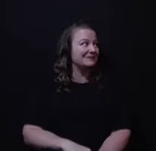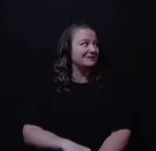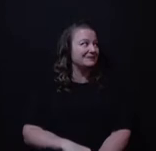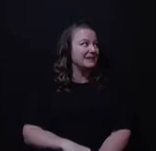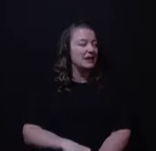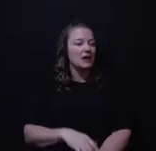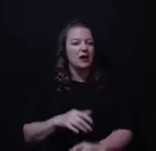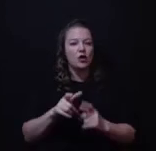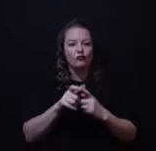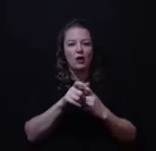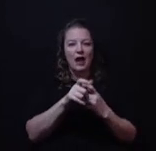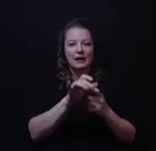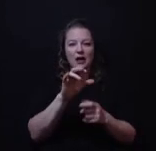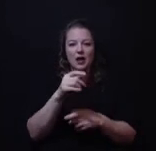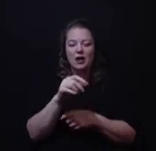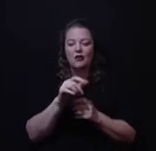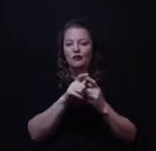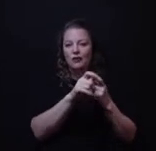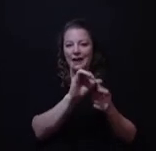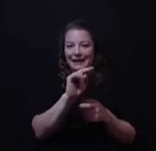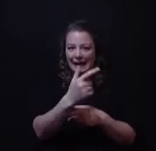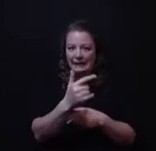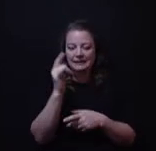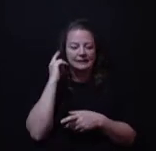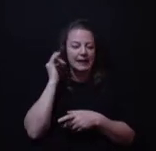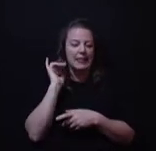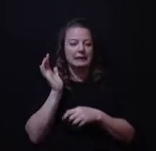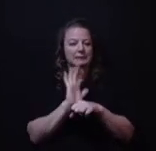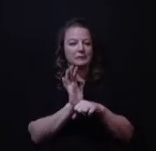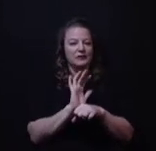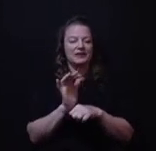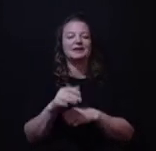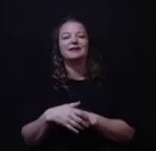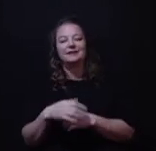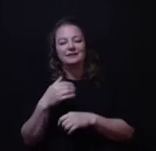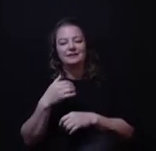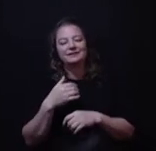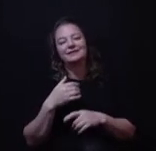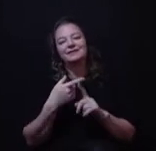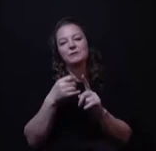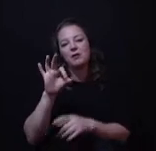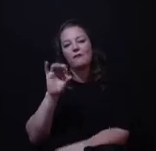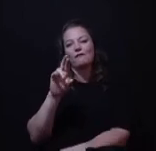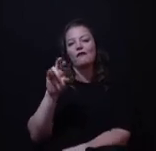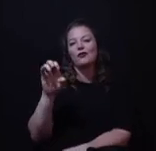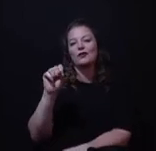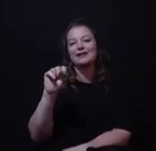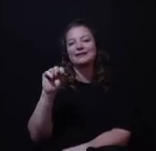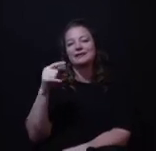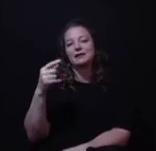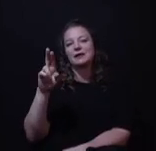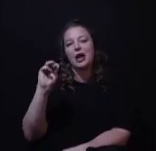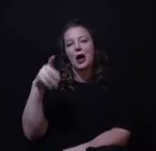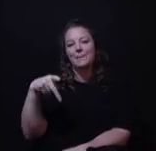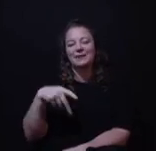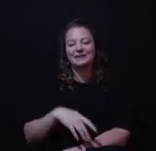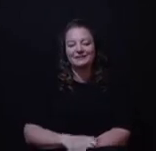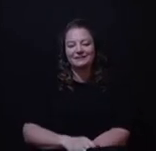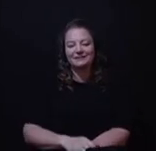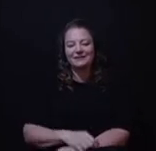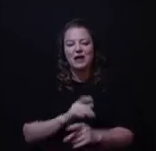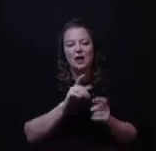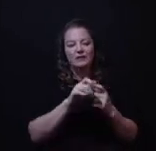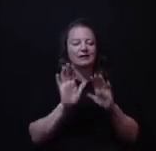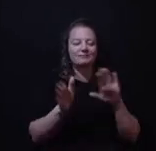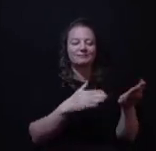Running, pretty good. I know what love is, which is a great line, by the way. Golly, but that's a different sermon. Okay,